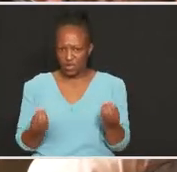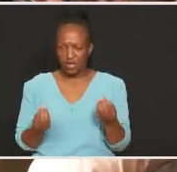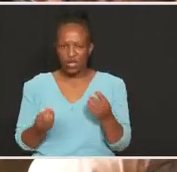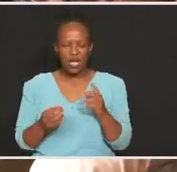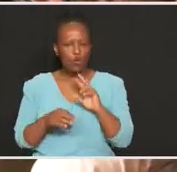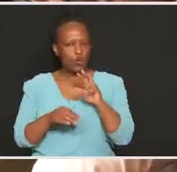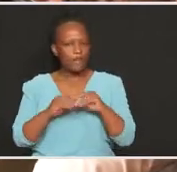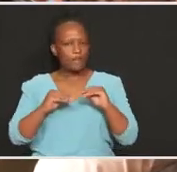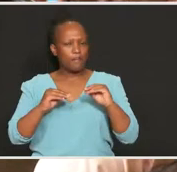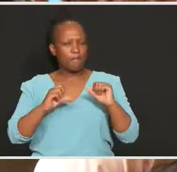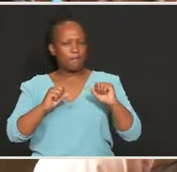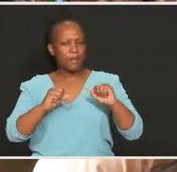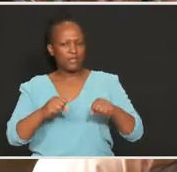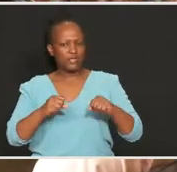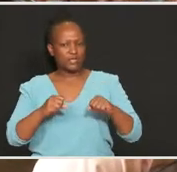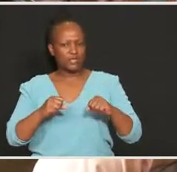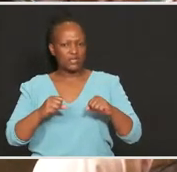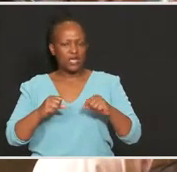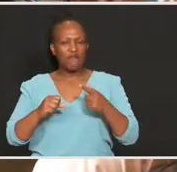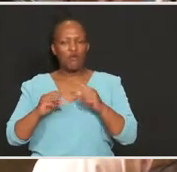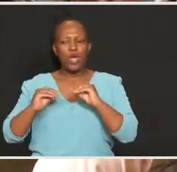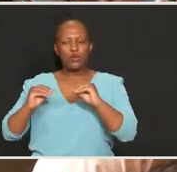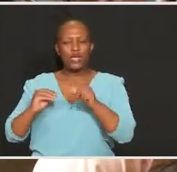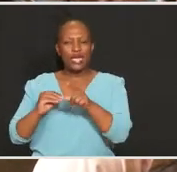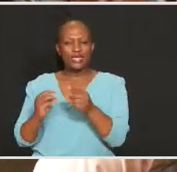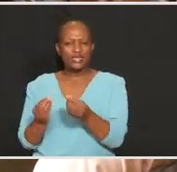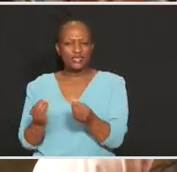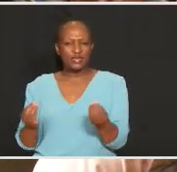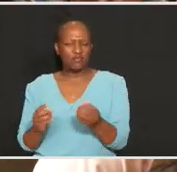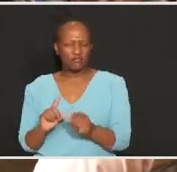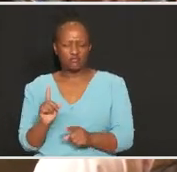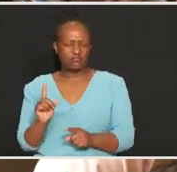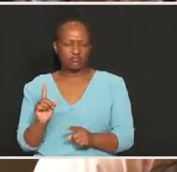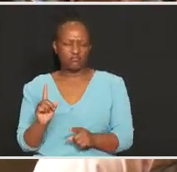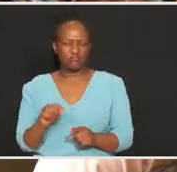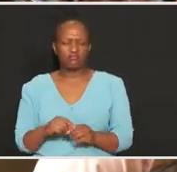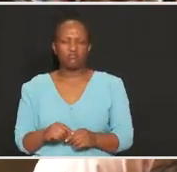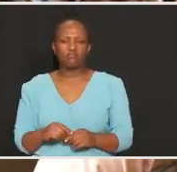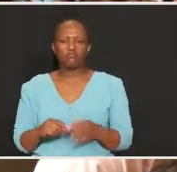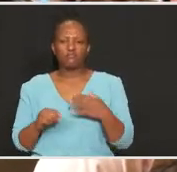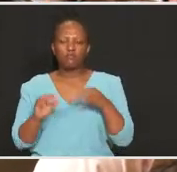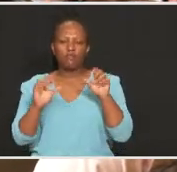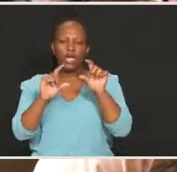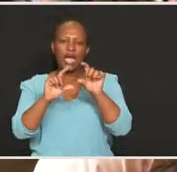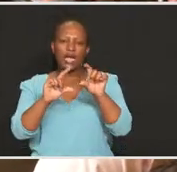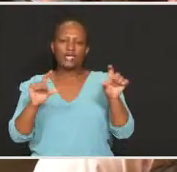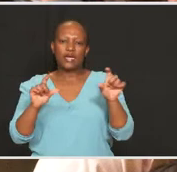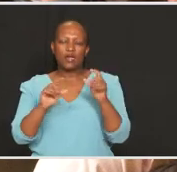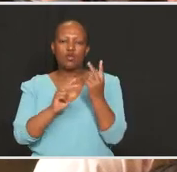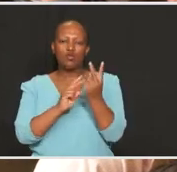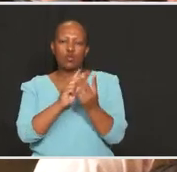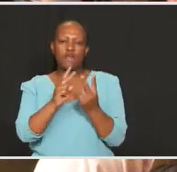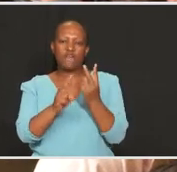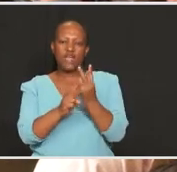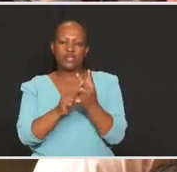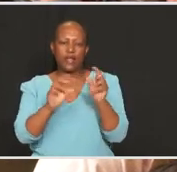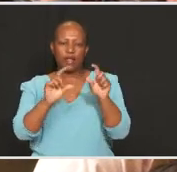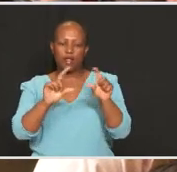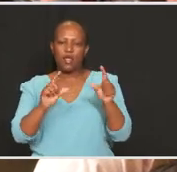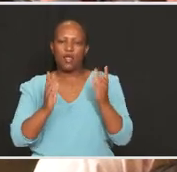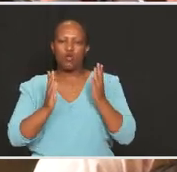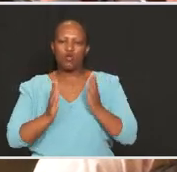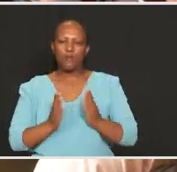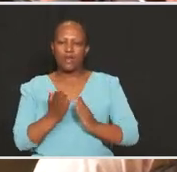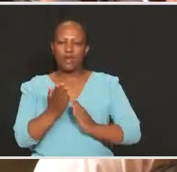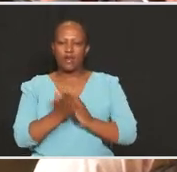own children because I already have it um even article 26 of the universal Declaration of Human Rights recognize